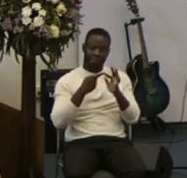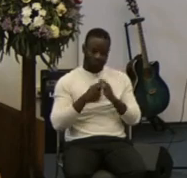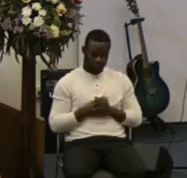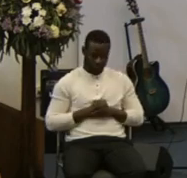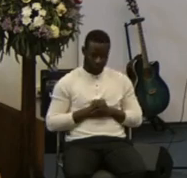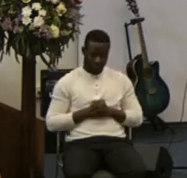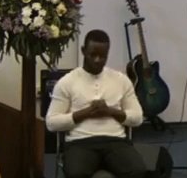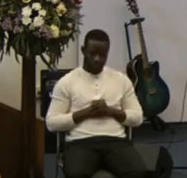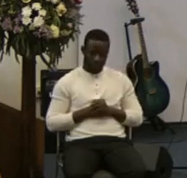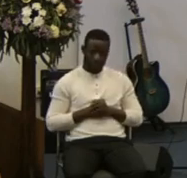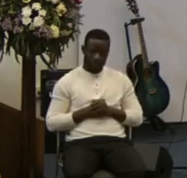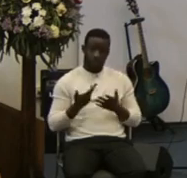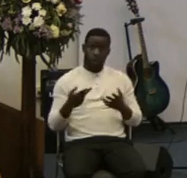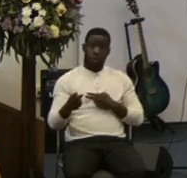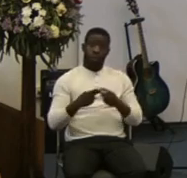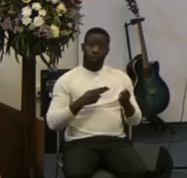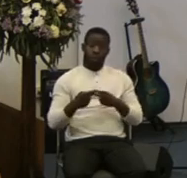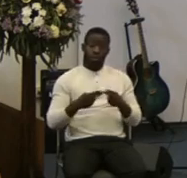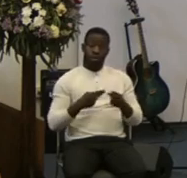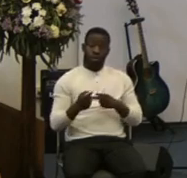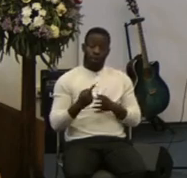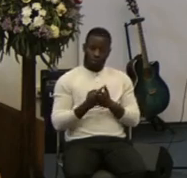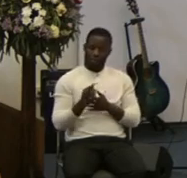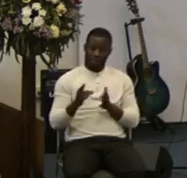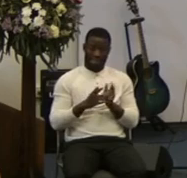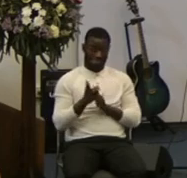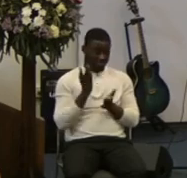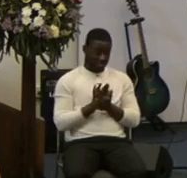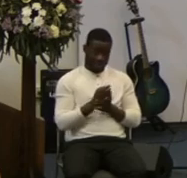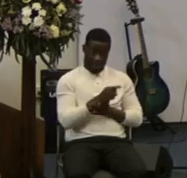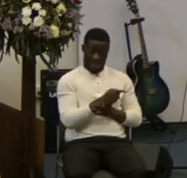sure news about him spread quickly.